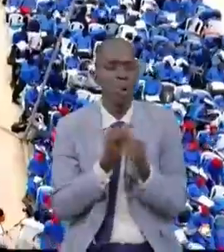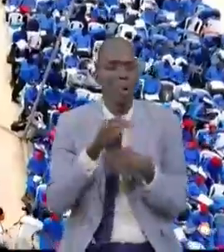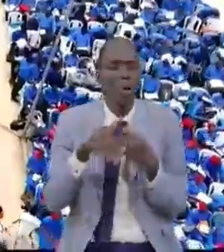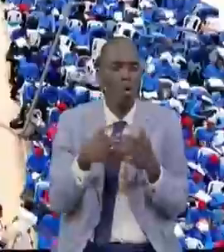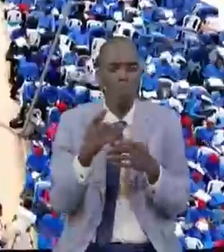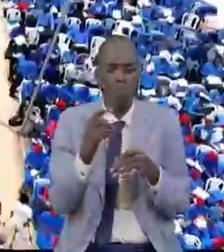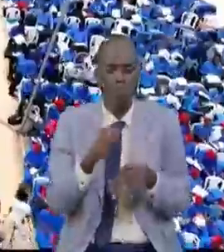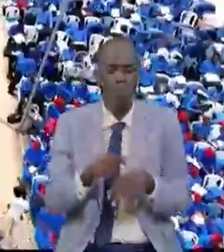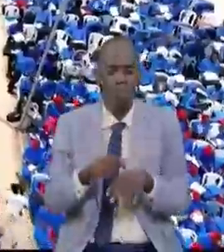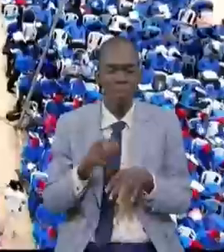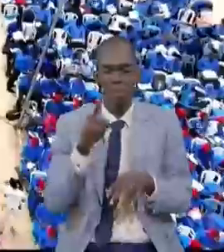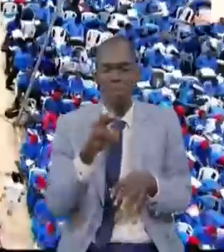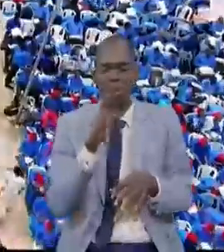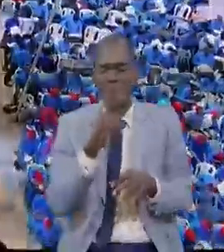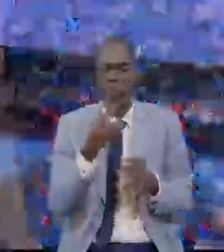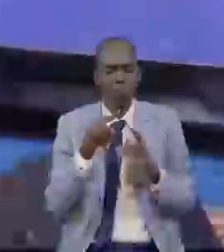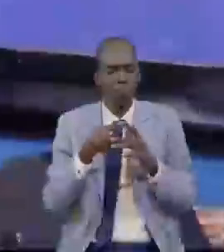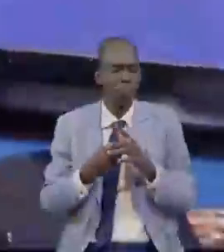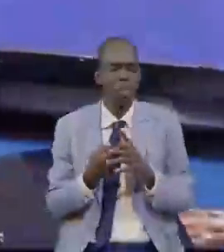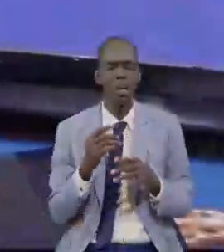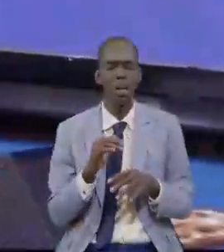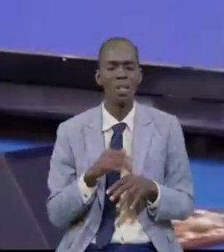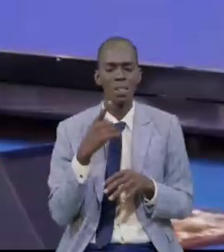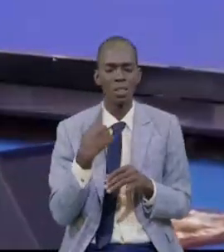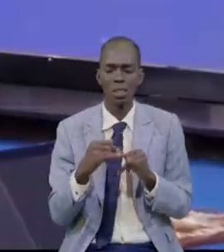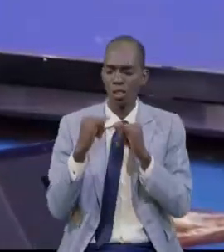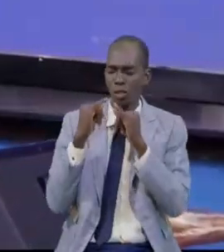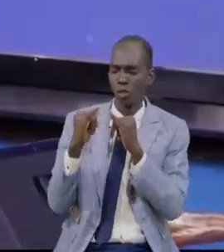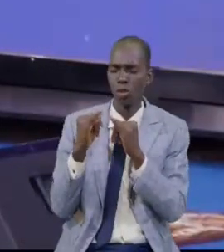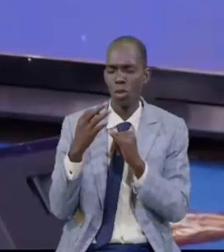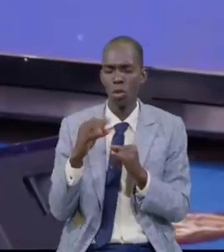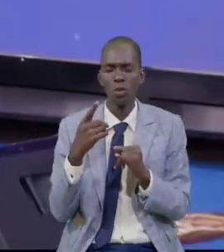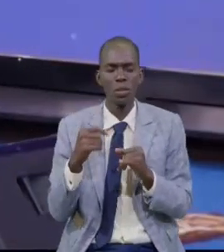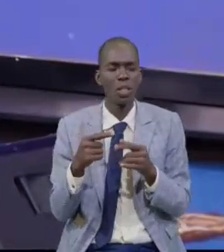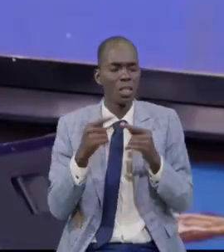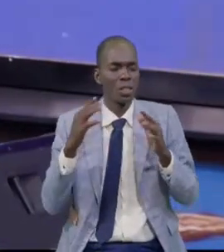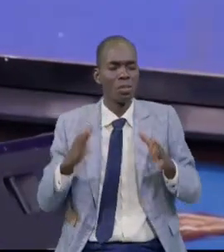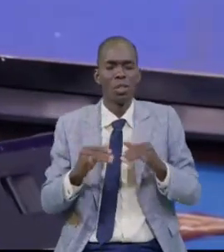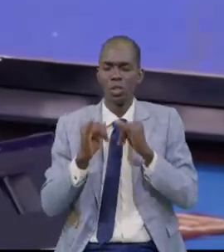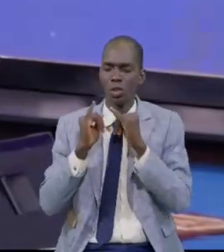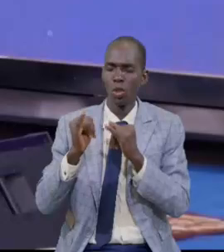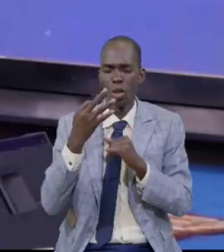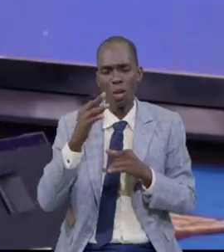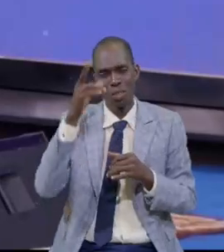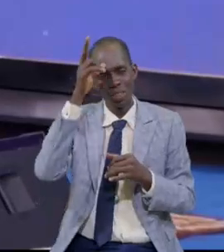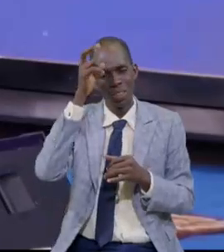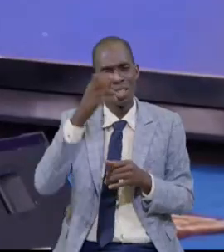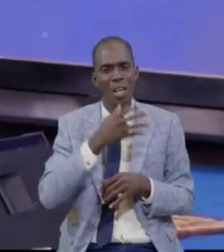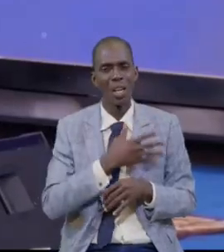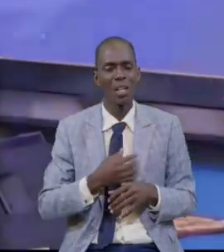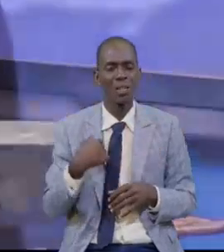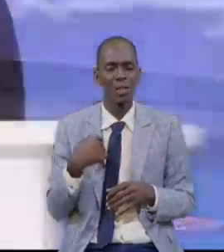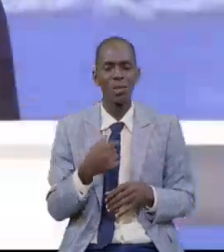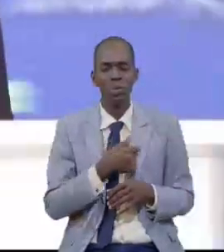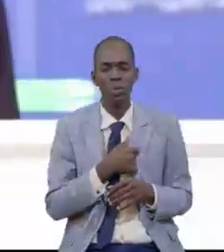the destruction of the enemy, the destruction of Satan. And we've all been looking at